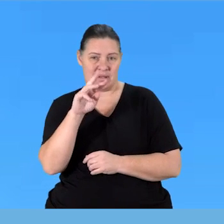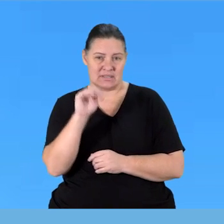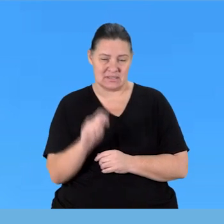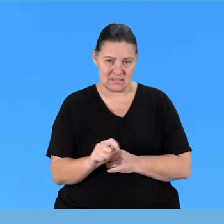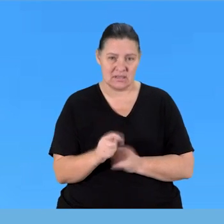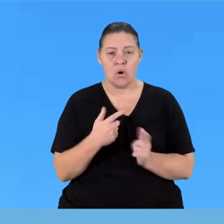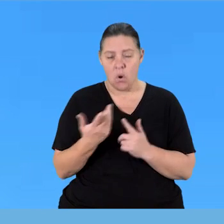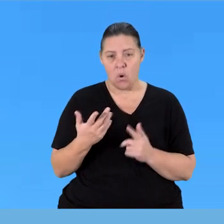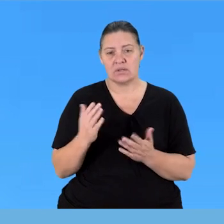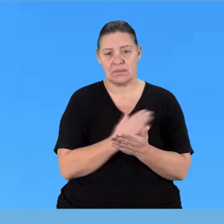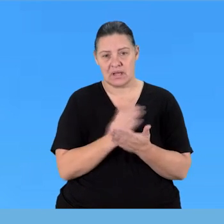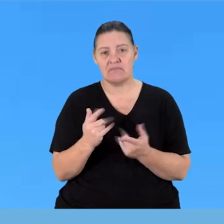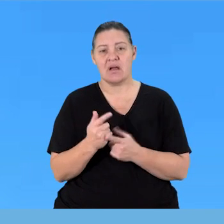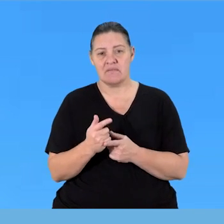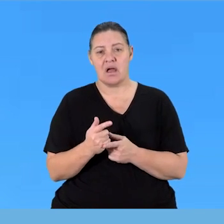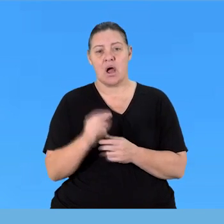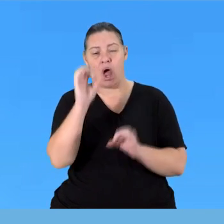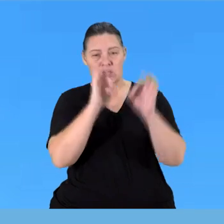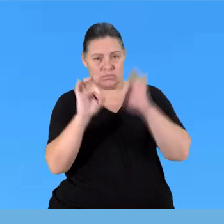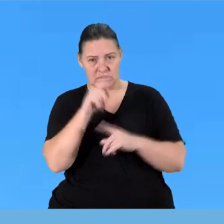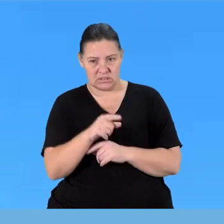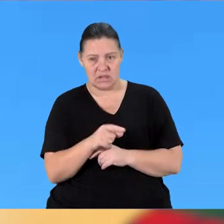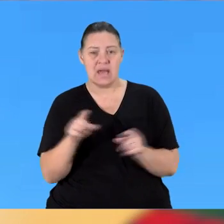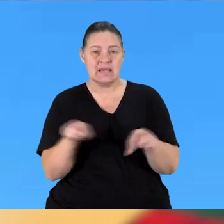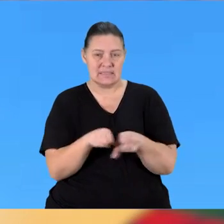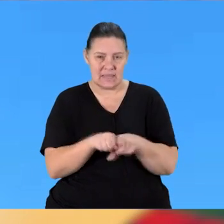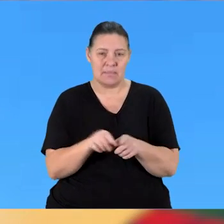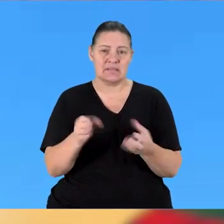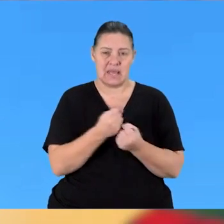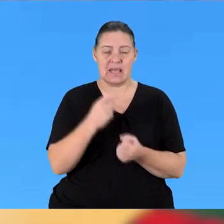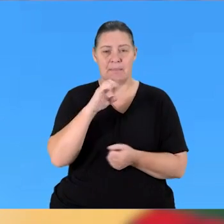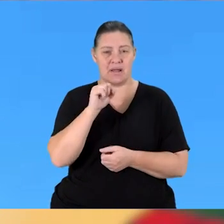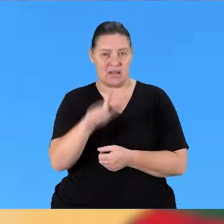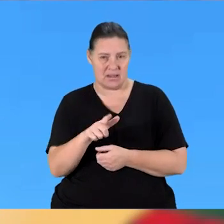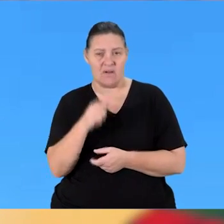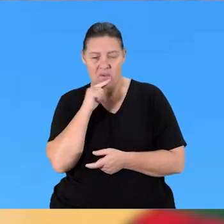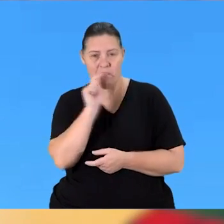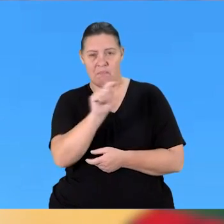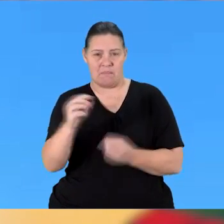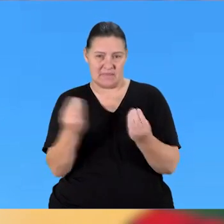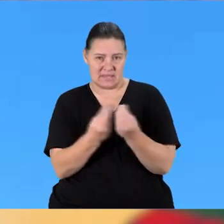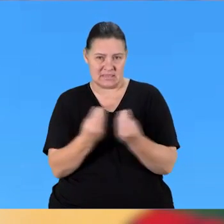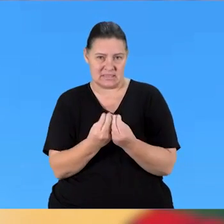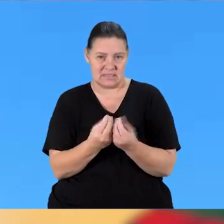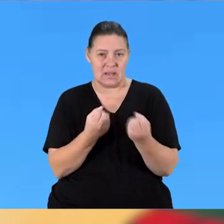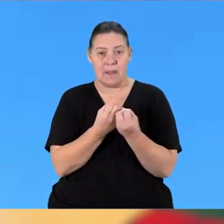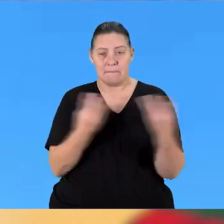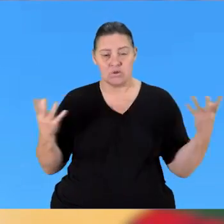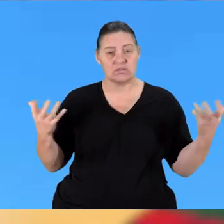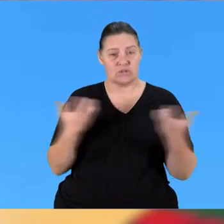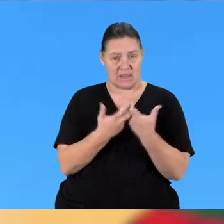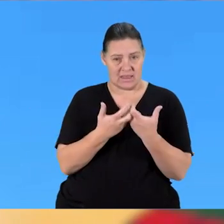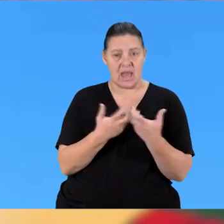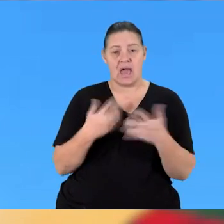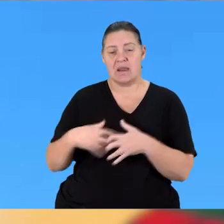of an element, or sometimes take them with the modeling atoms, and even take the chemical formulas of these particular things and mold